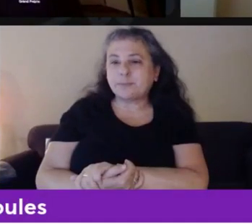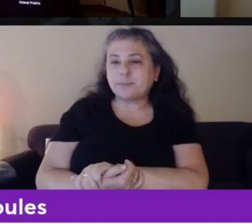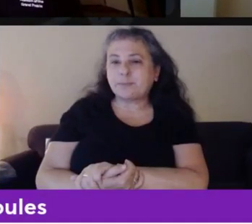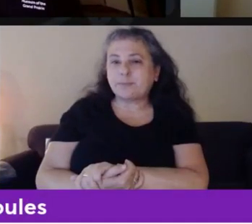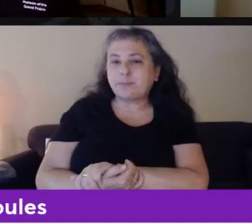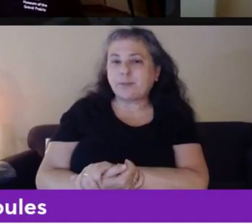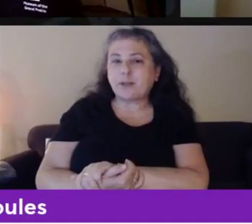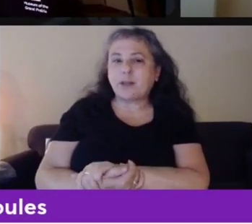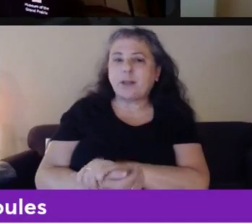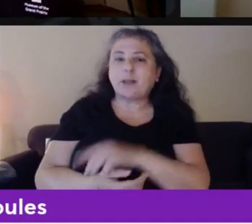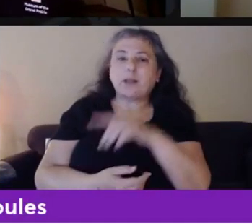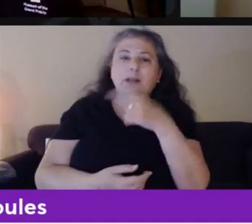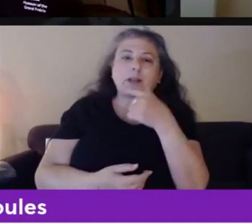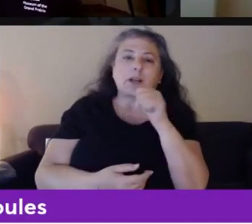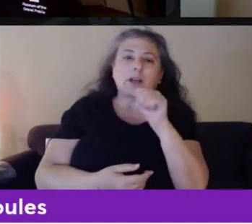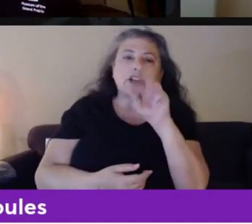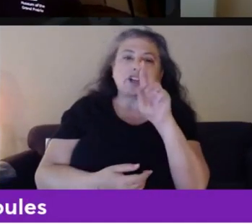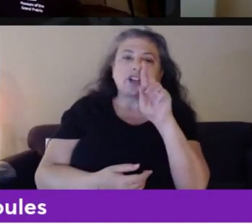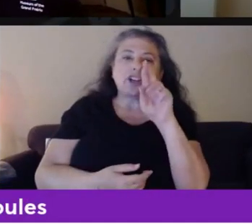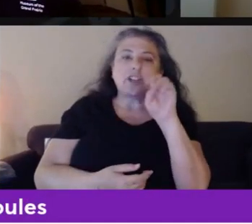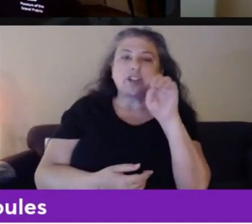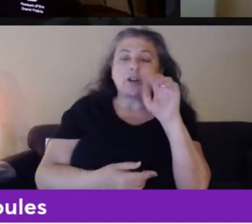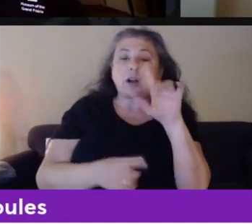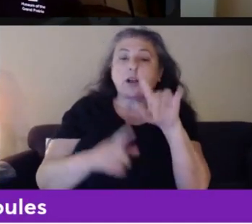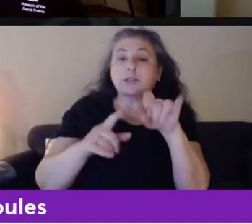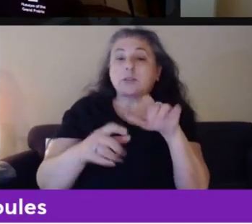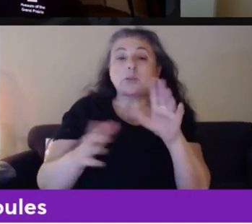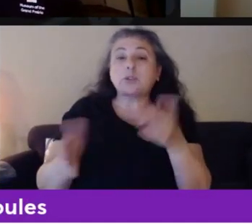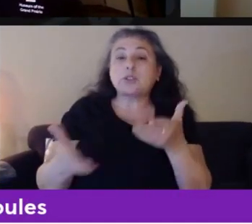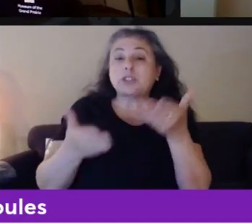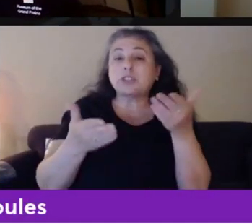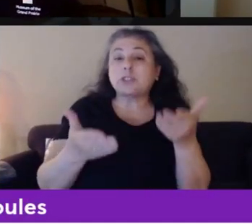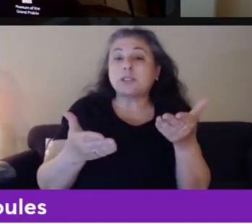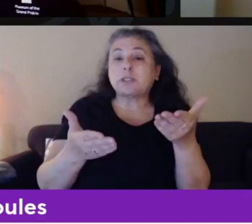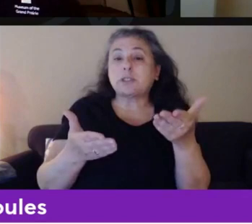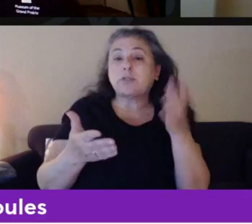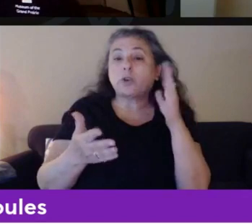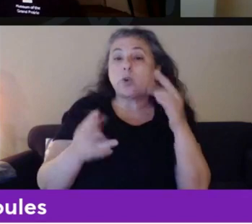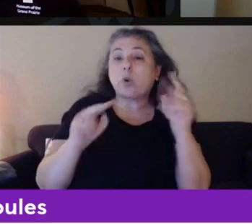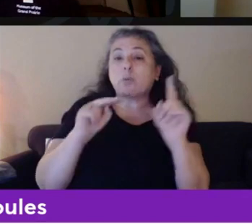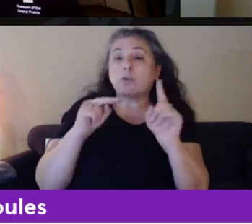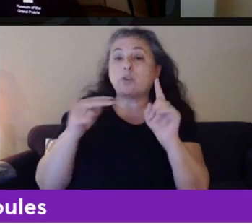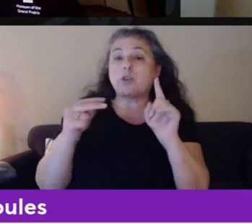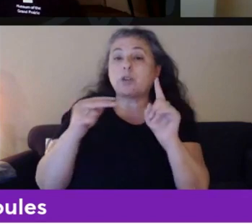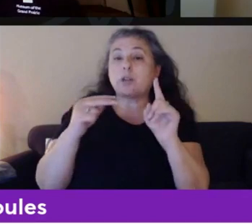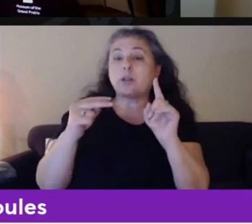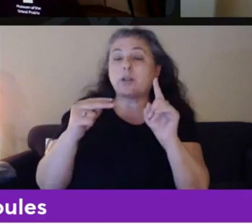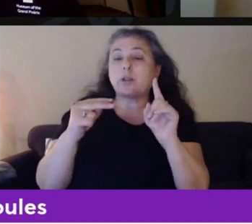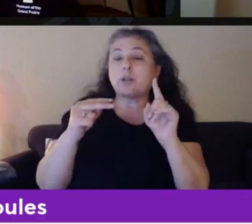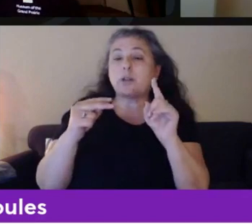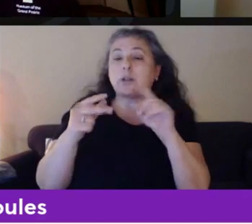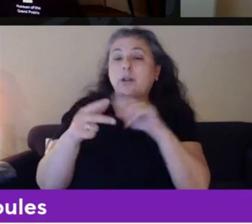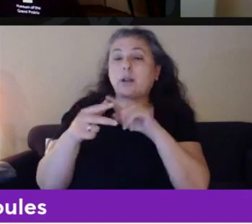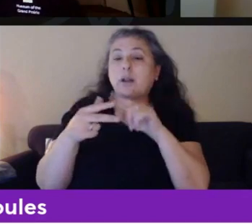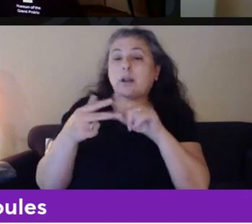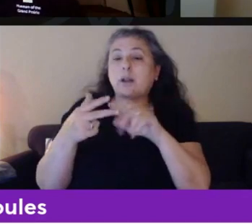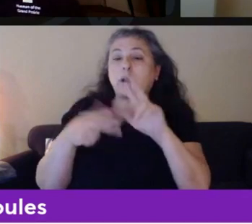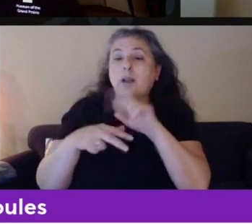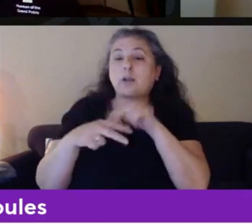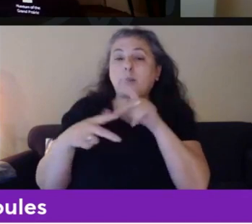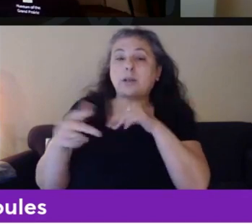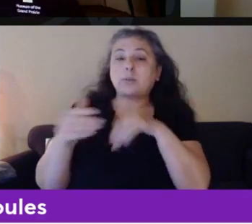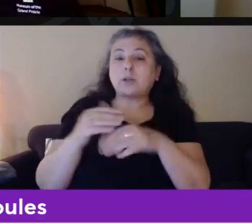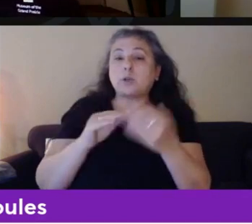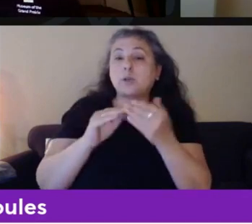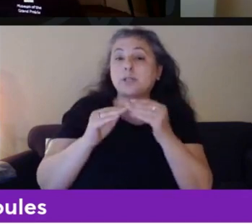Gardner asked this question. What would you suggest from your perspective as top three native plants to bring into a city garden?